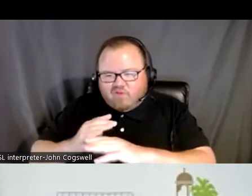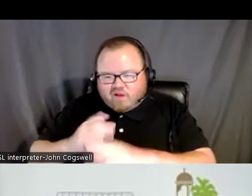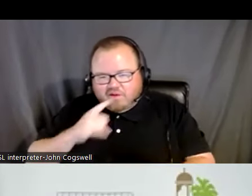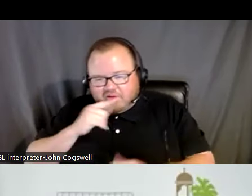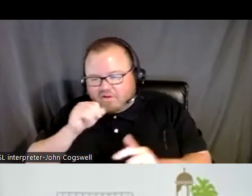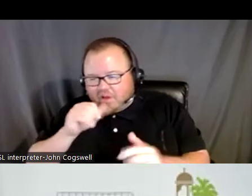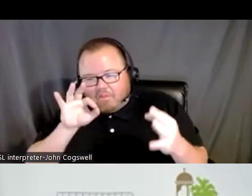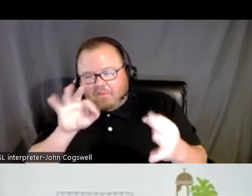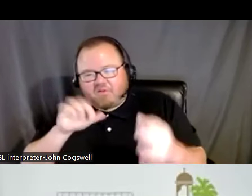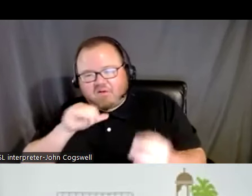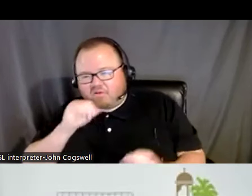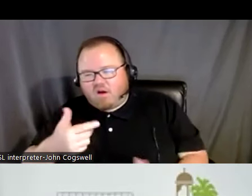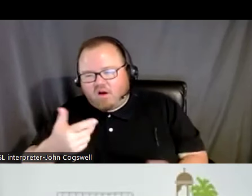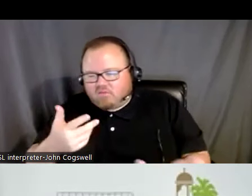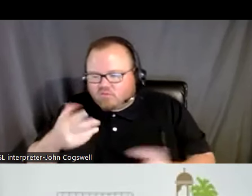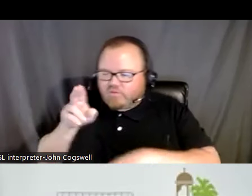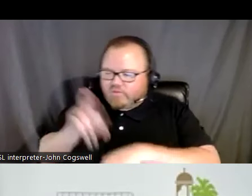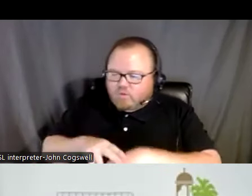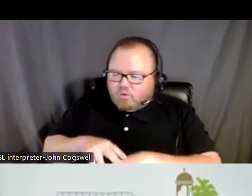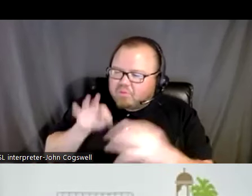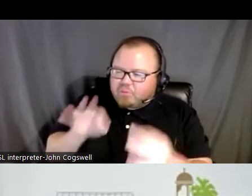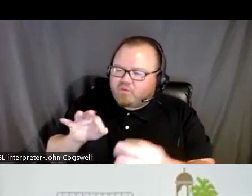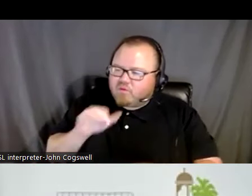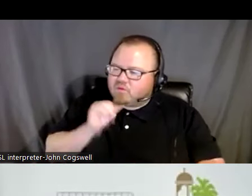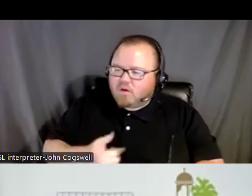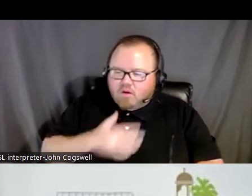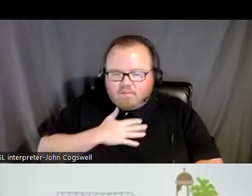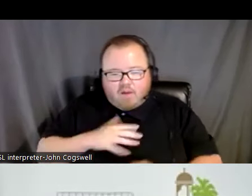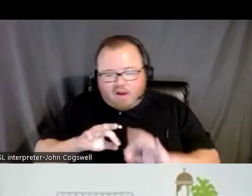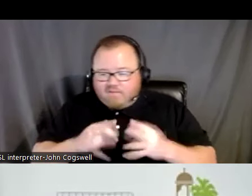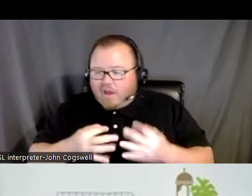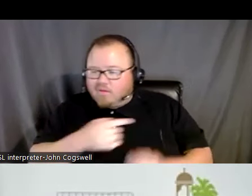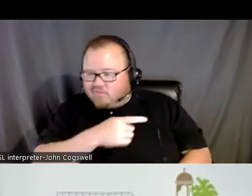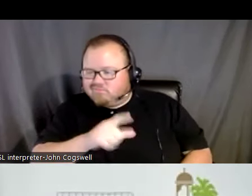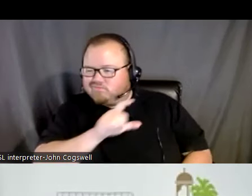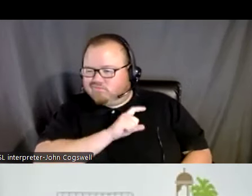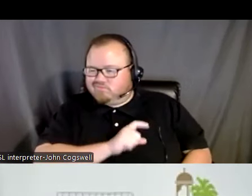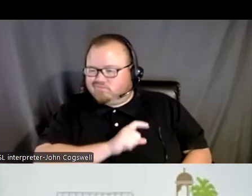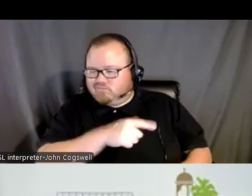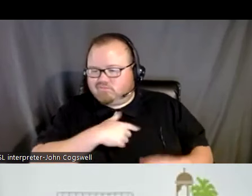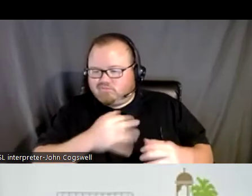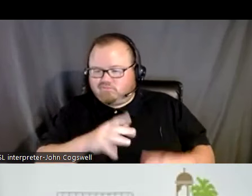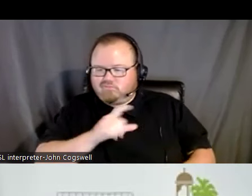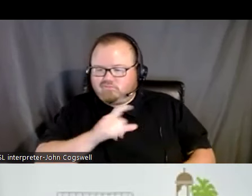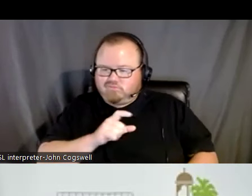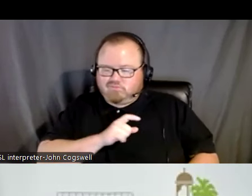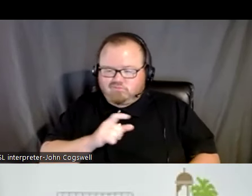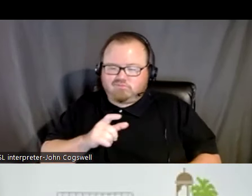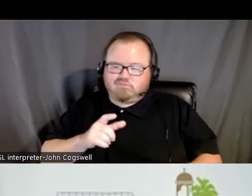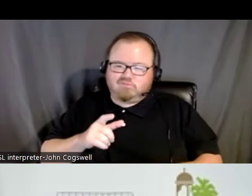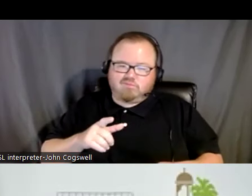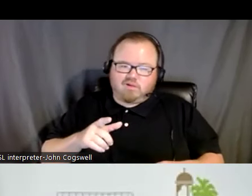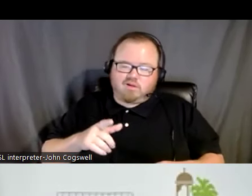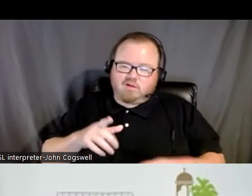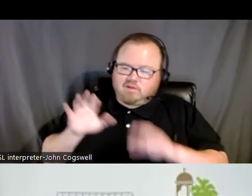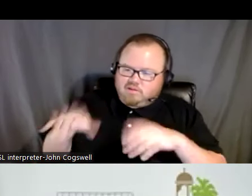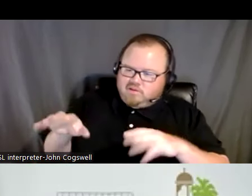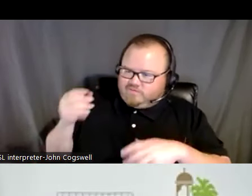perfect. Of course, it's not perfect. I mentioned earlier, my family's in law enforcement. I've had law enforcement officers say, oh, well, there's going to